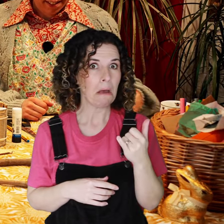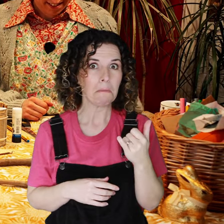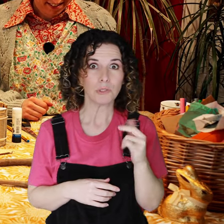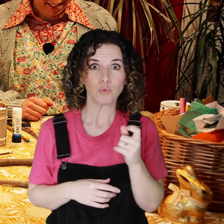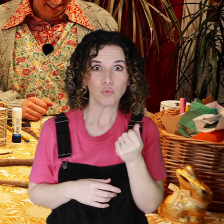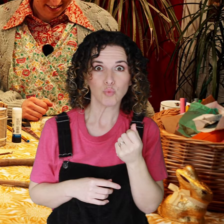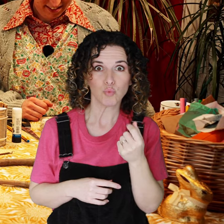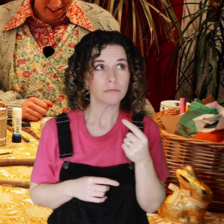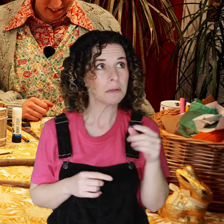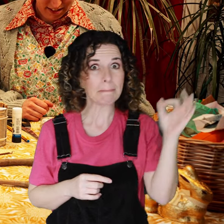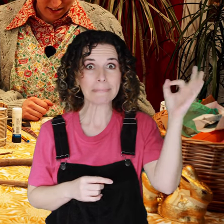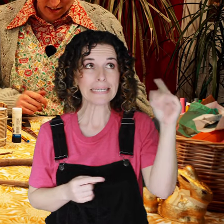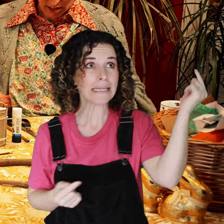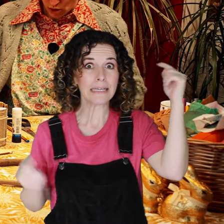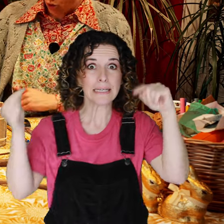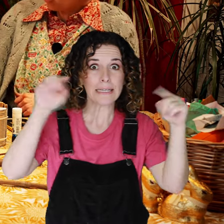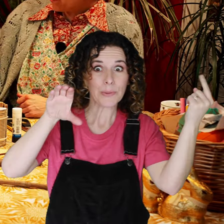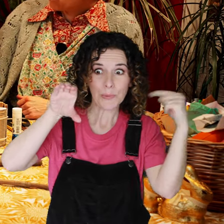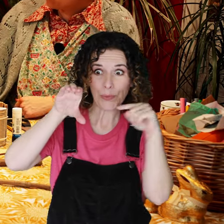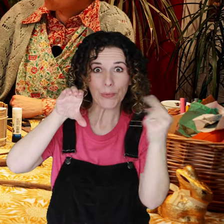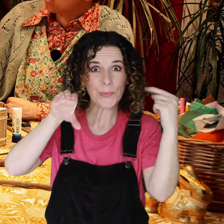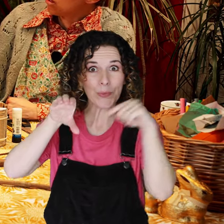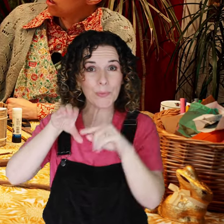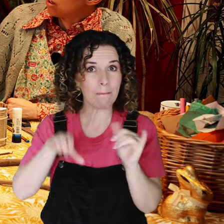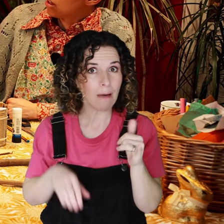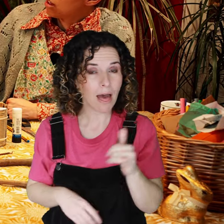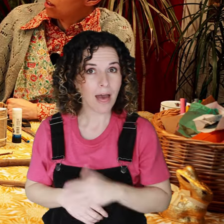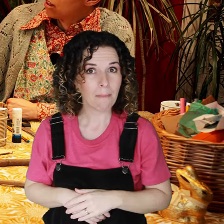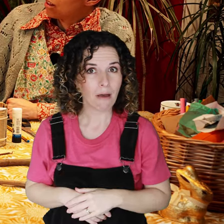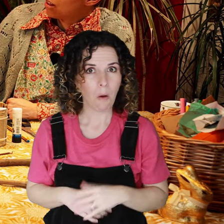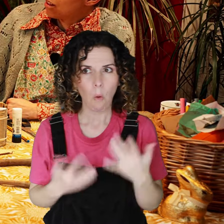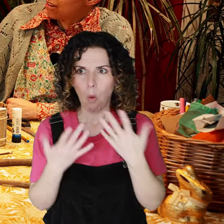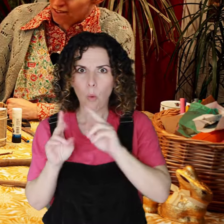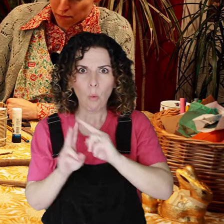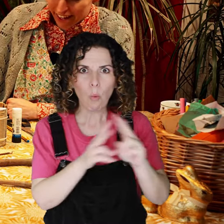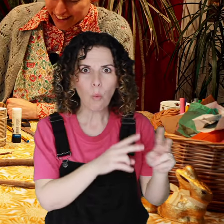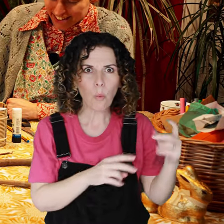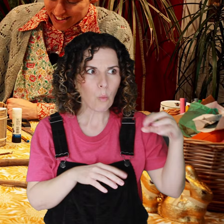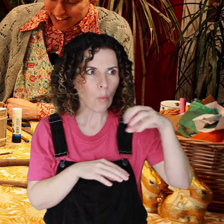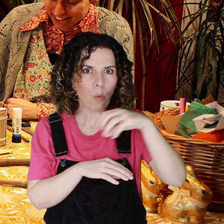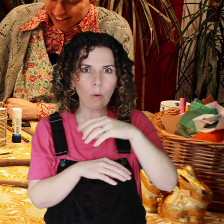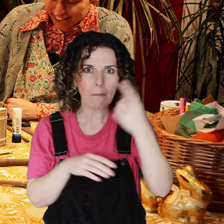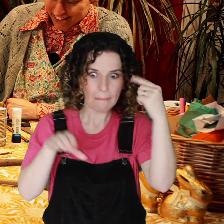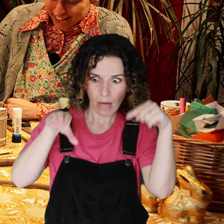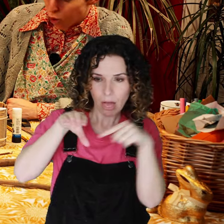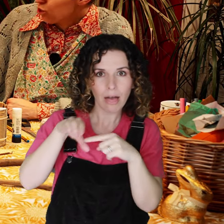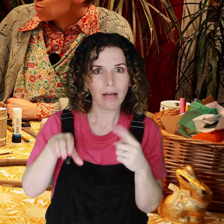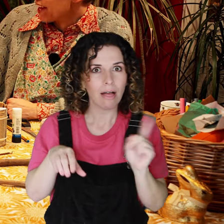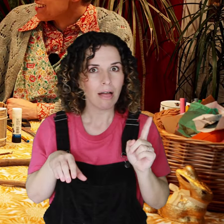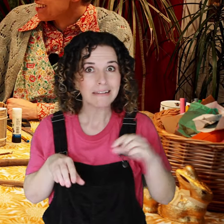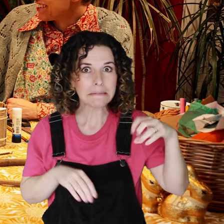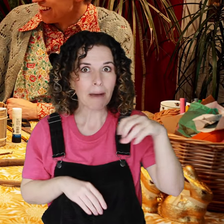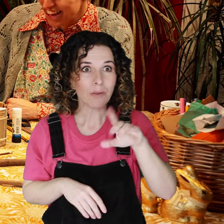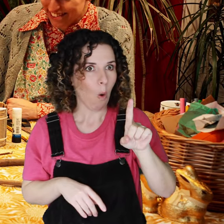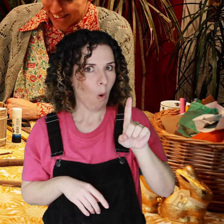But also you might have some different kind of insects living in there. Oh It could be a home for many different kinds. It might. A spider. Oh,